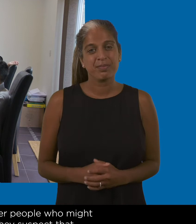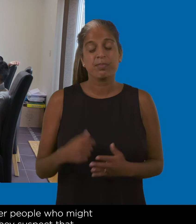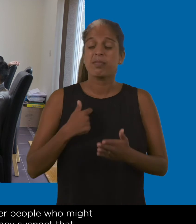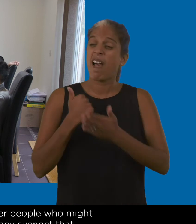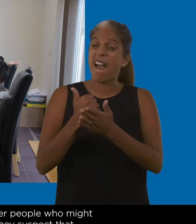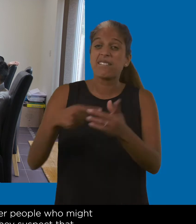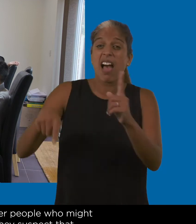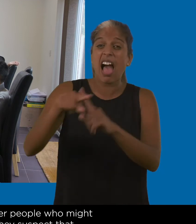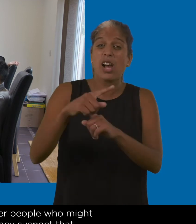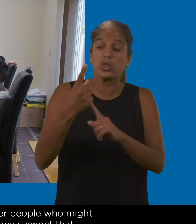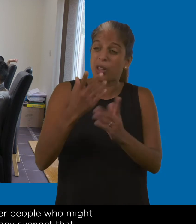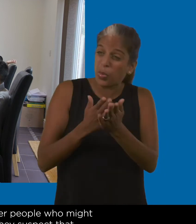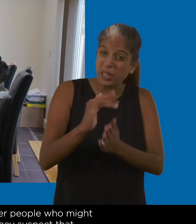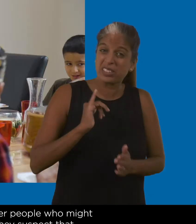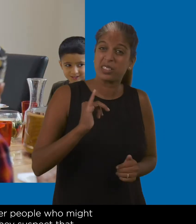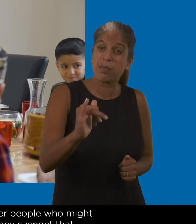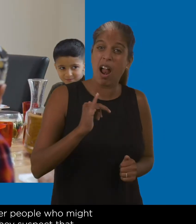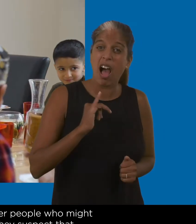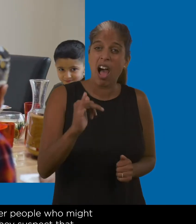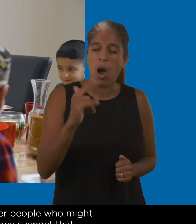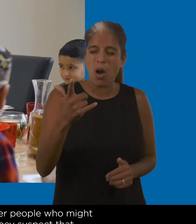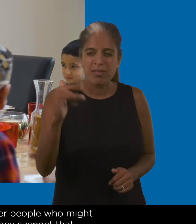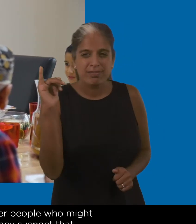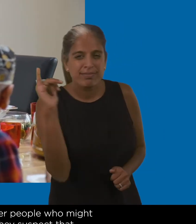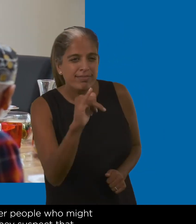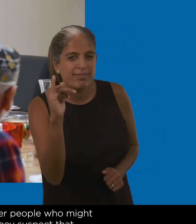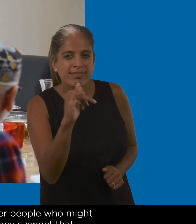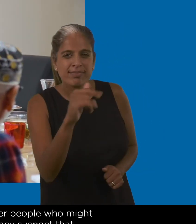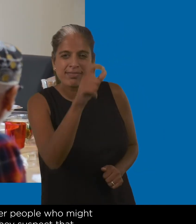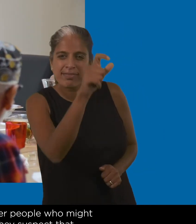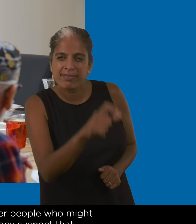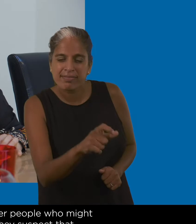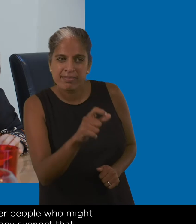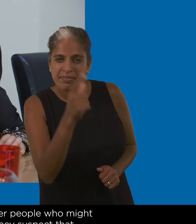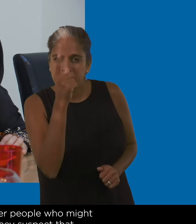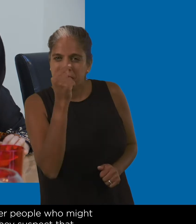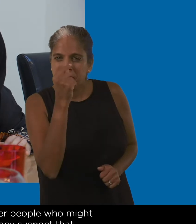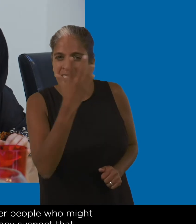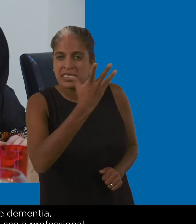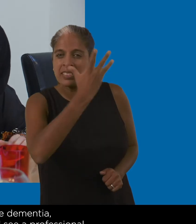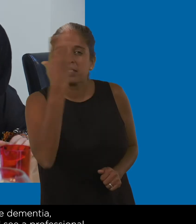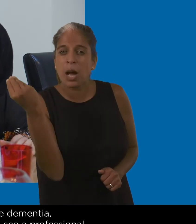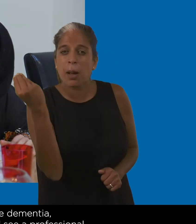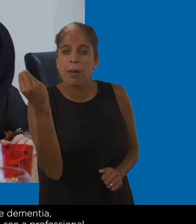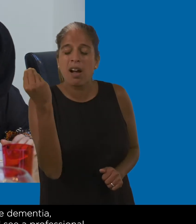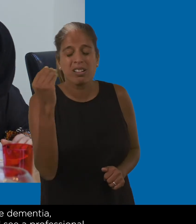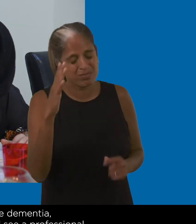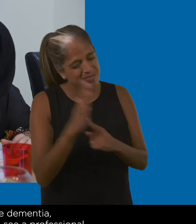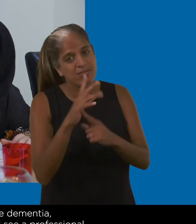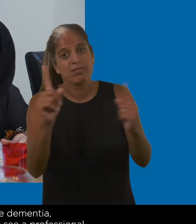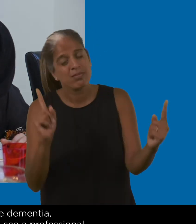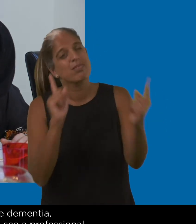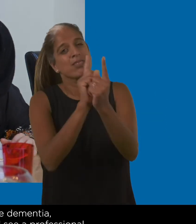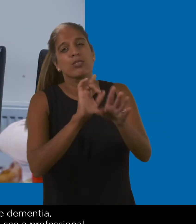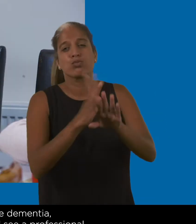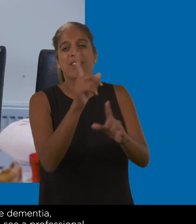My advice to other people who might be in a similar position or they suspect that a loved one